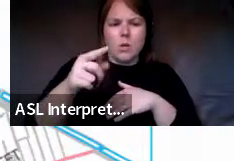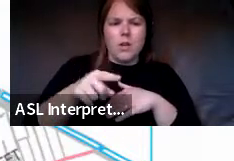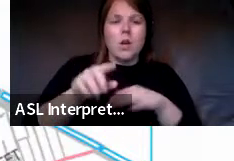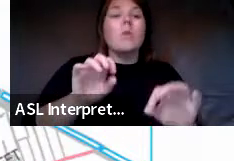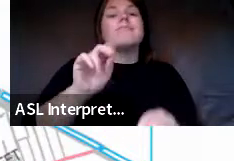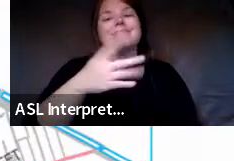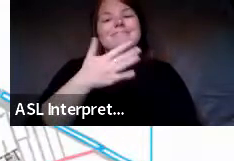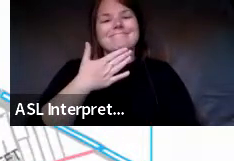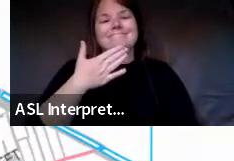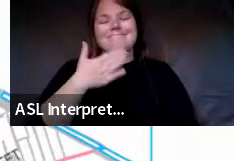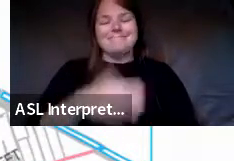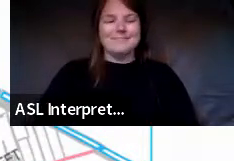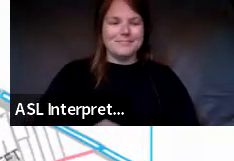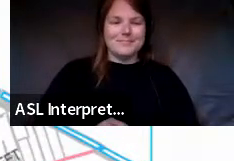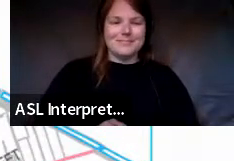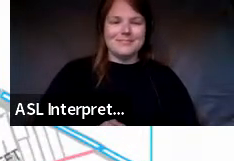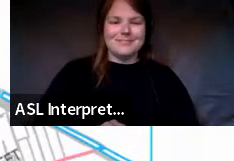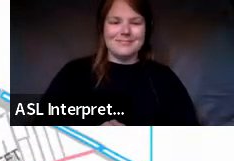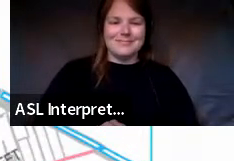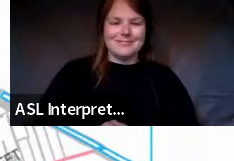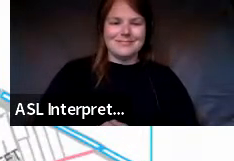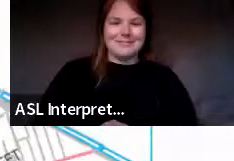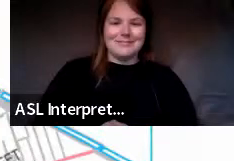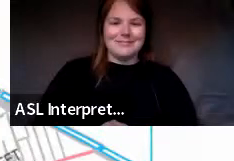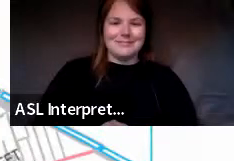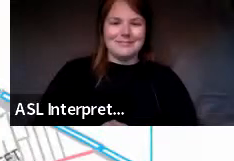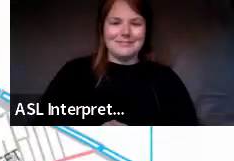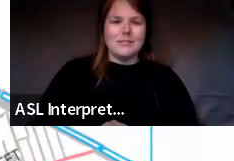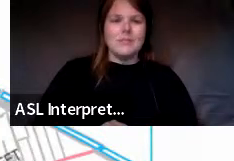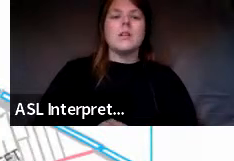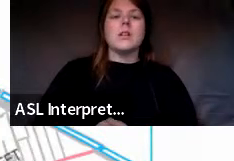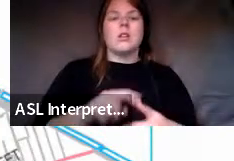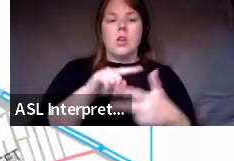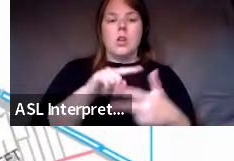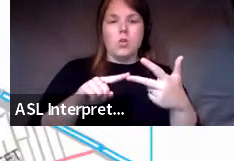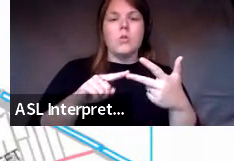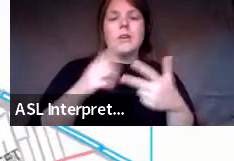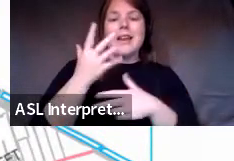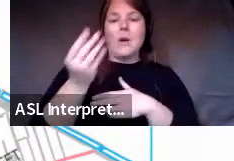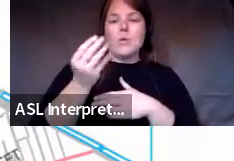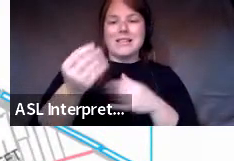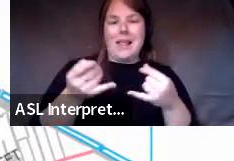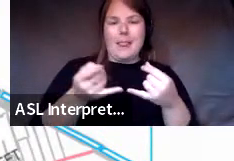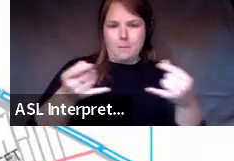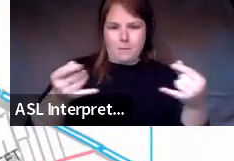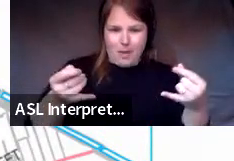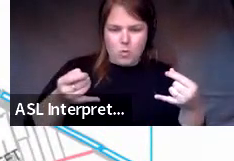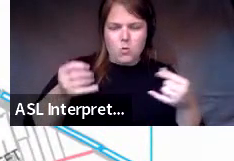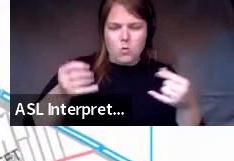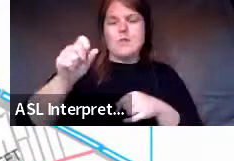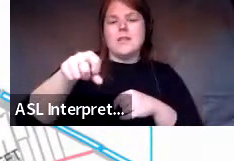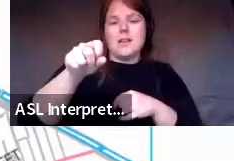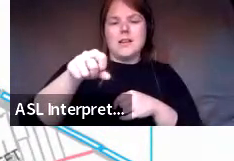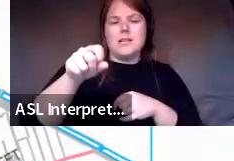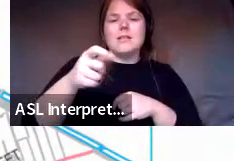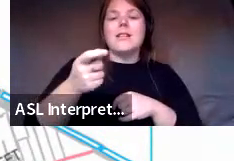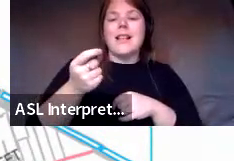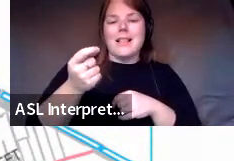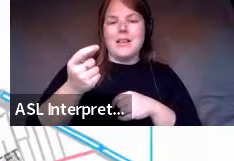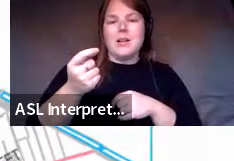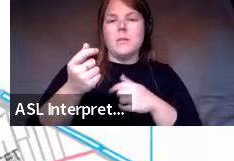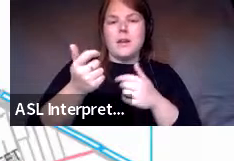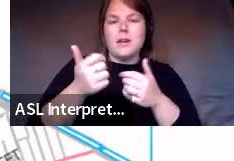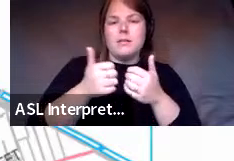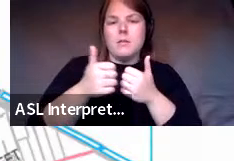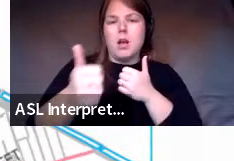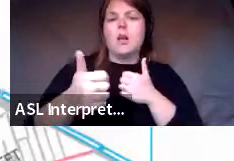you. Thank you. Yes. Outside the boundary. Yes, yeah. So it's a little bit beyond, obviously